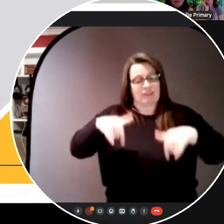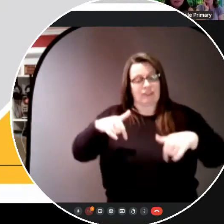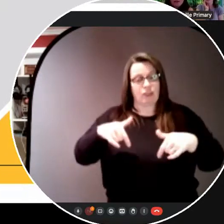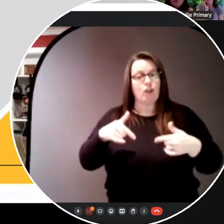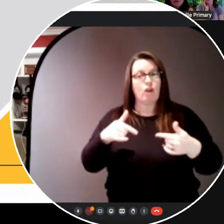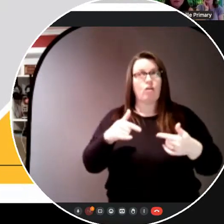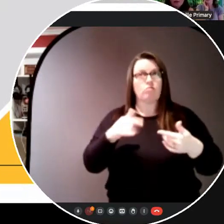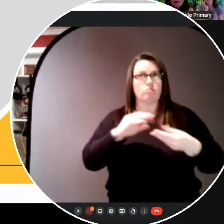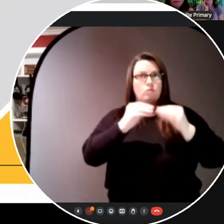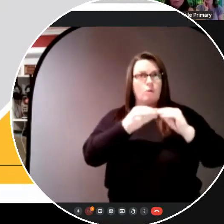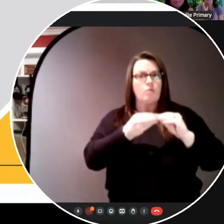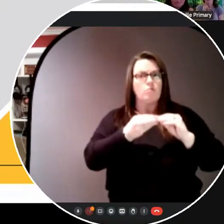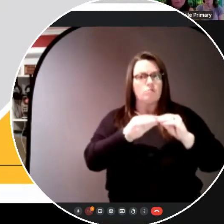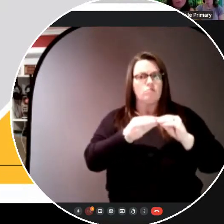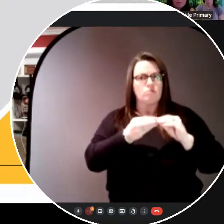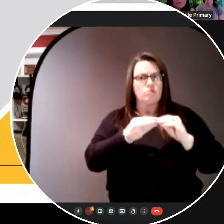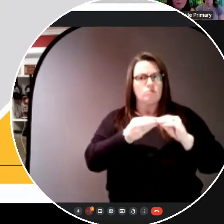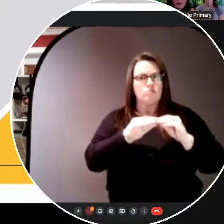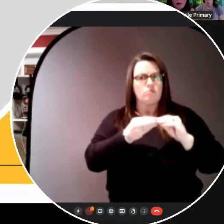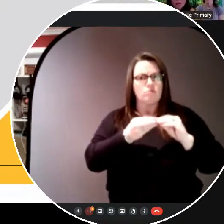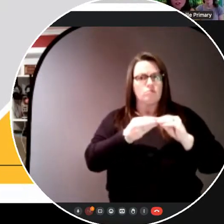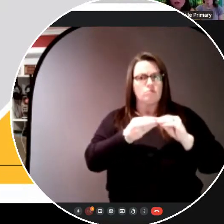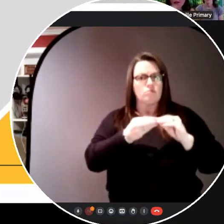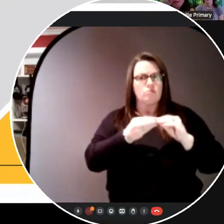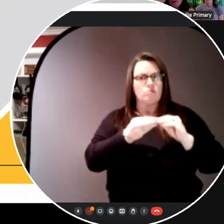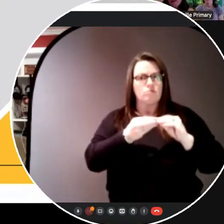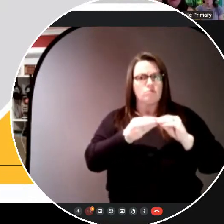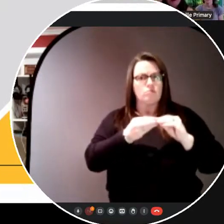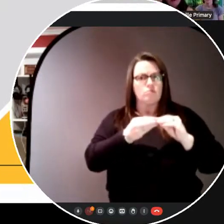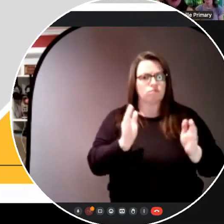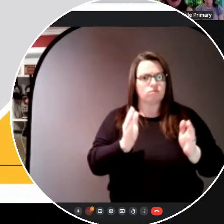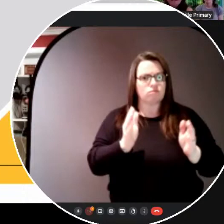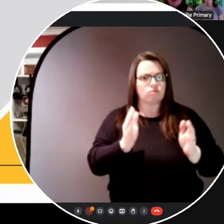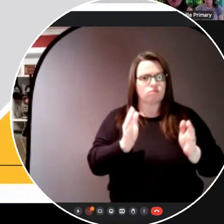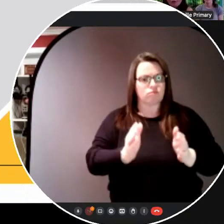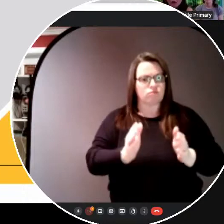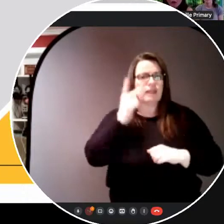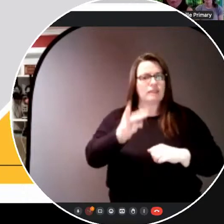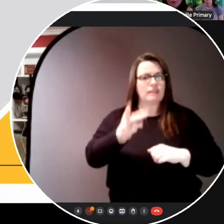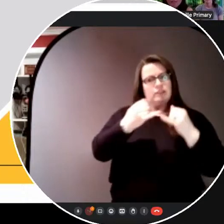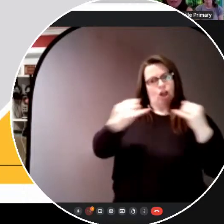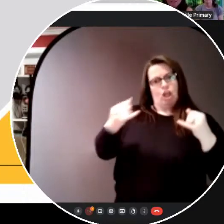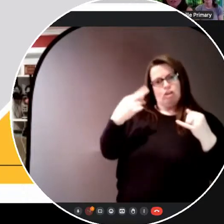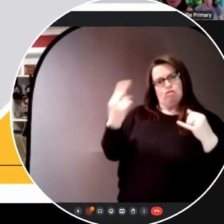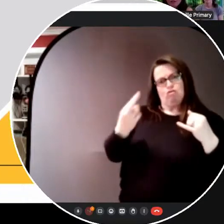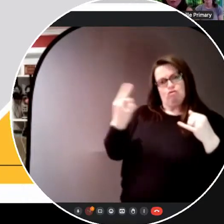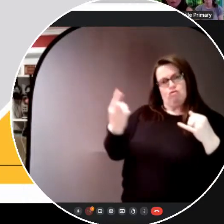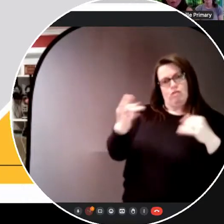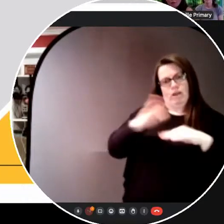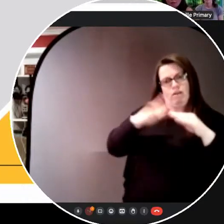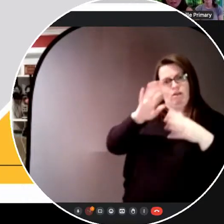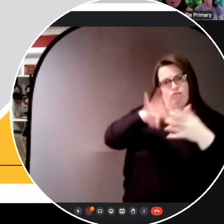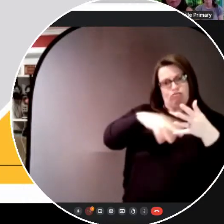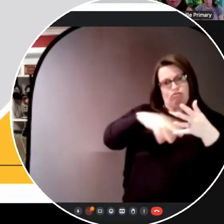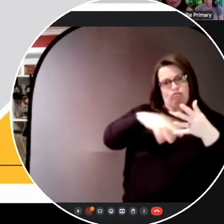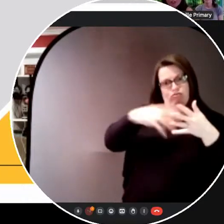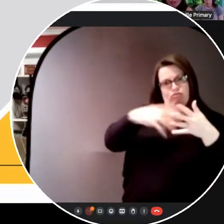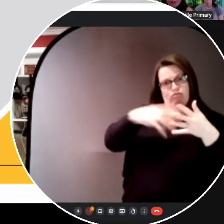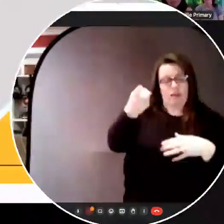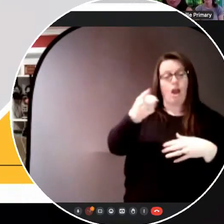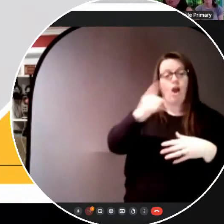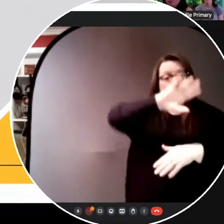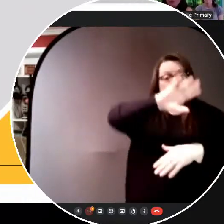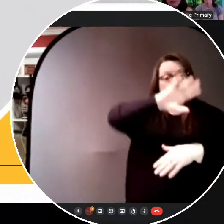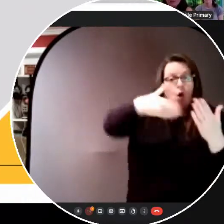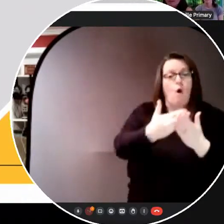can see by the gray line on the chart, but that the overall percentage of enrollment of French